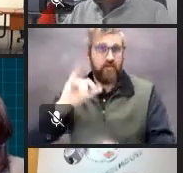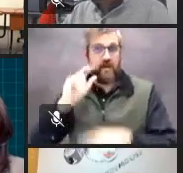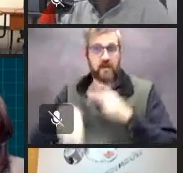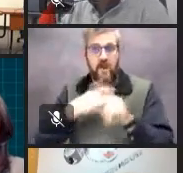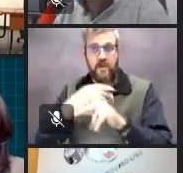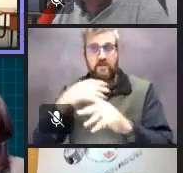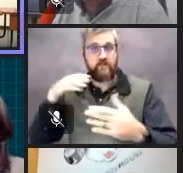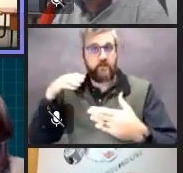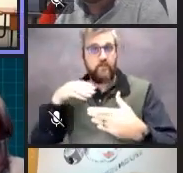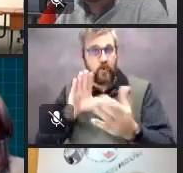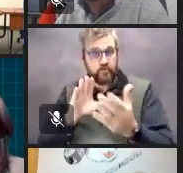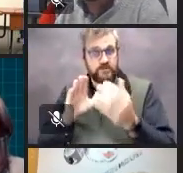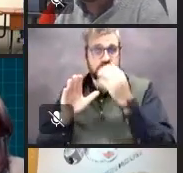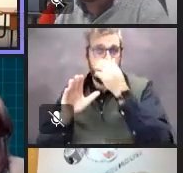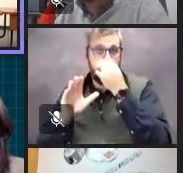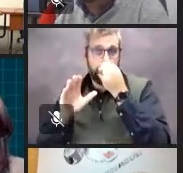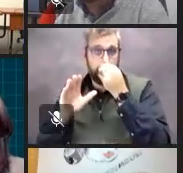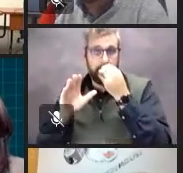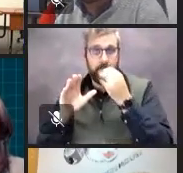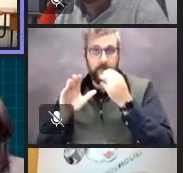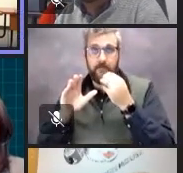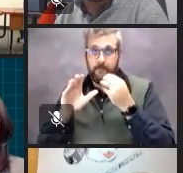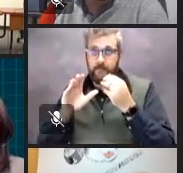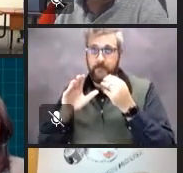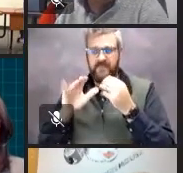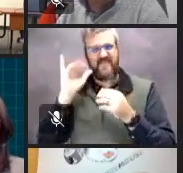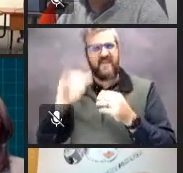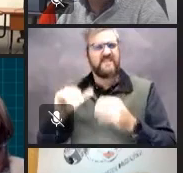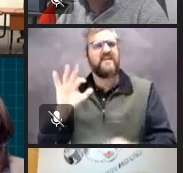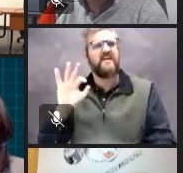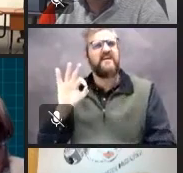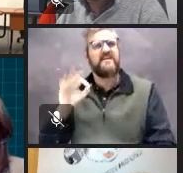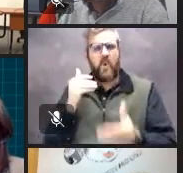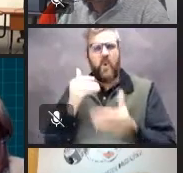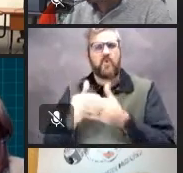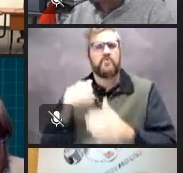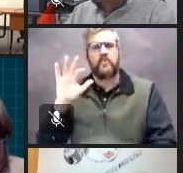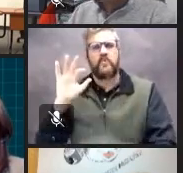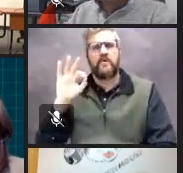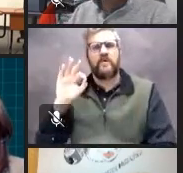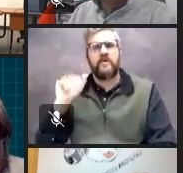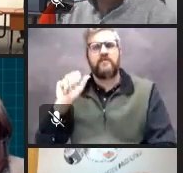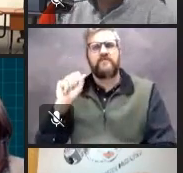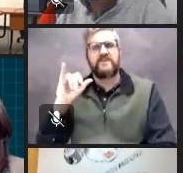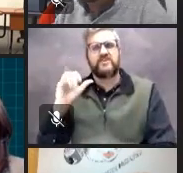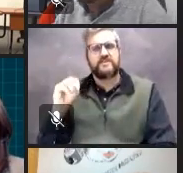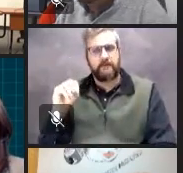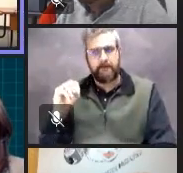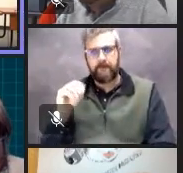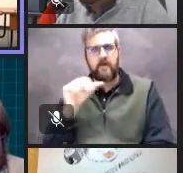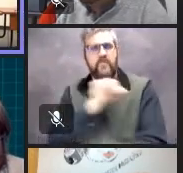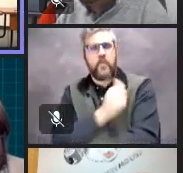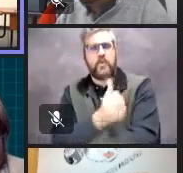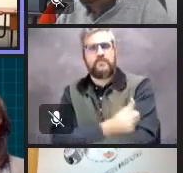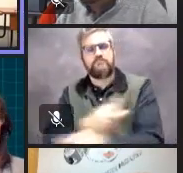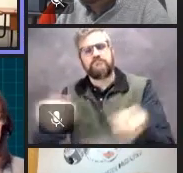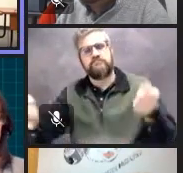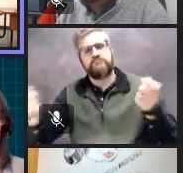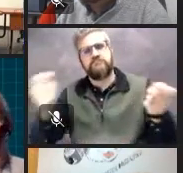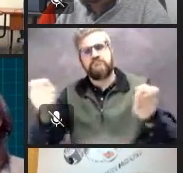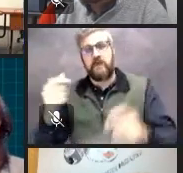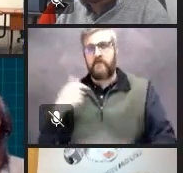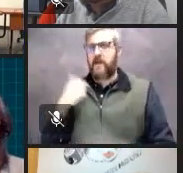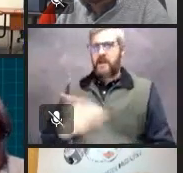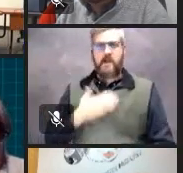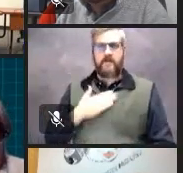are creeping fascism. They're authoritarian tools. So I'm glad that we don't have